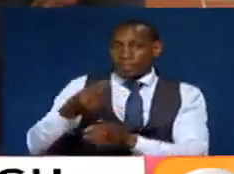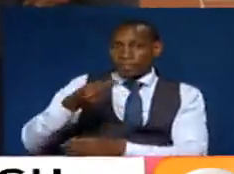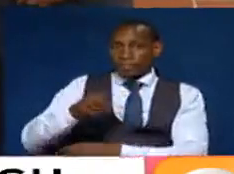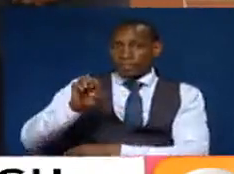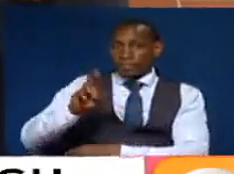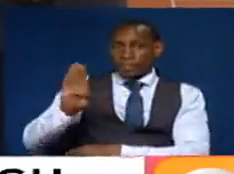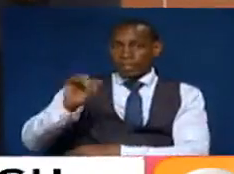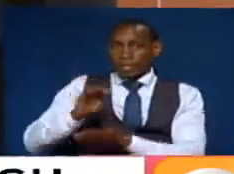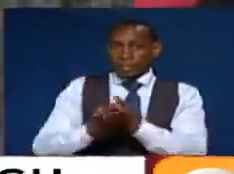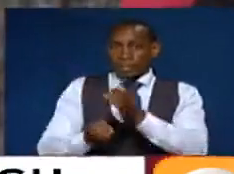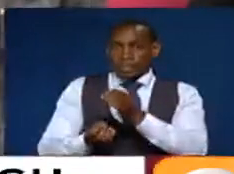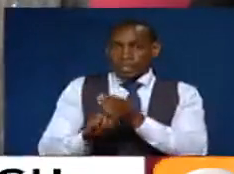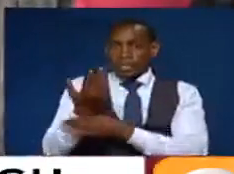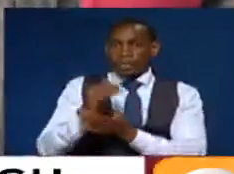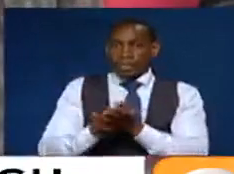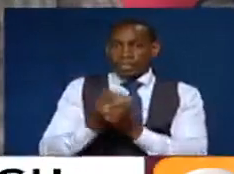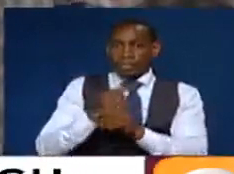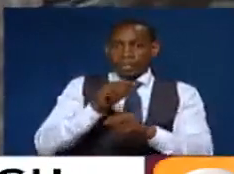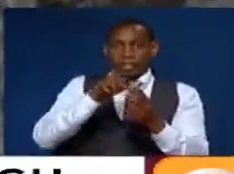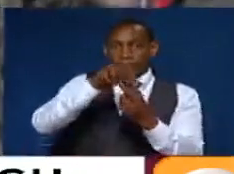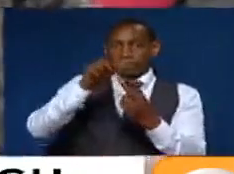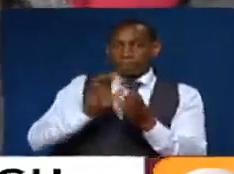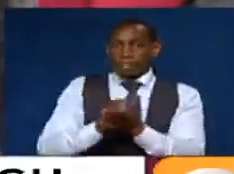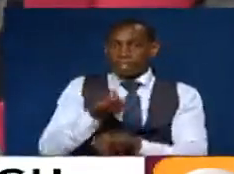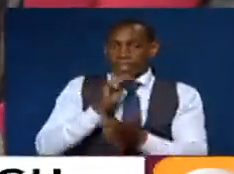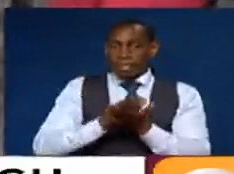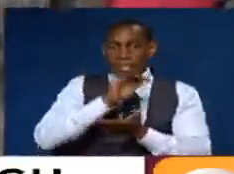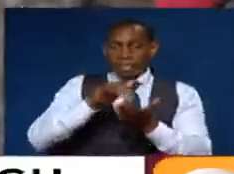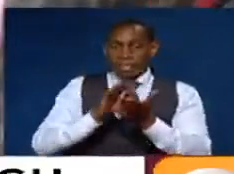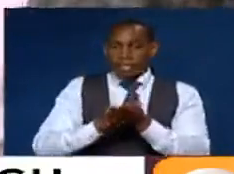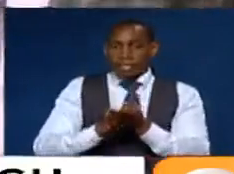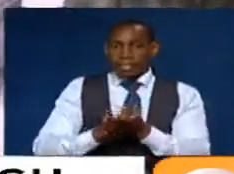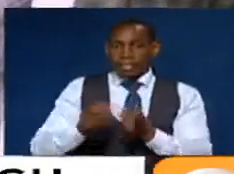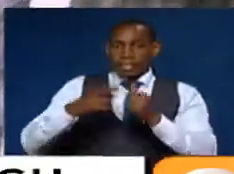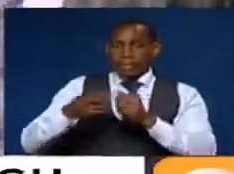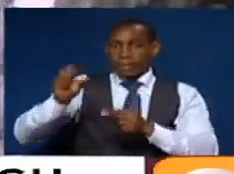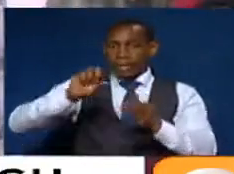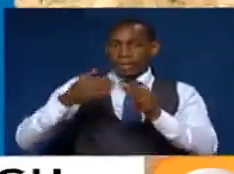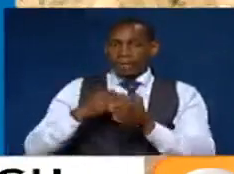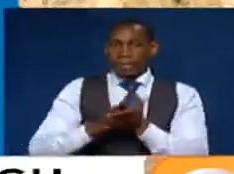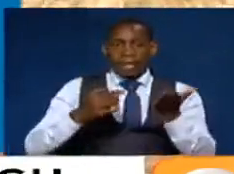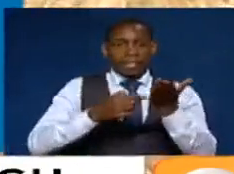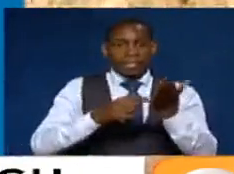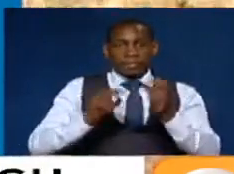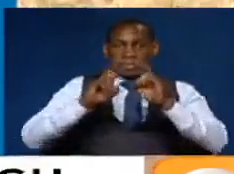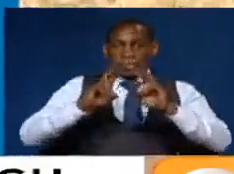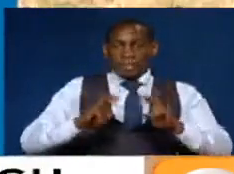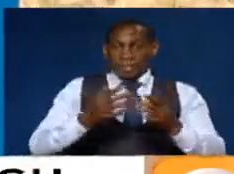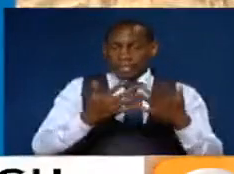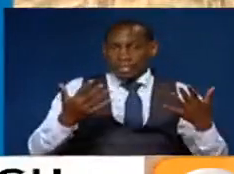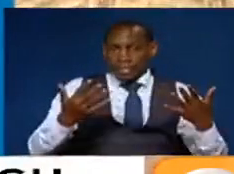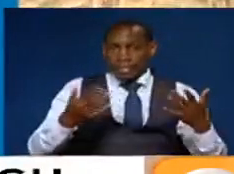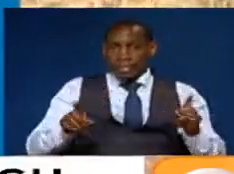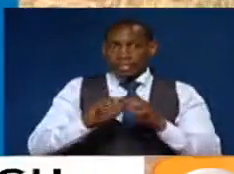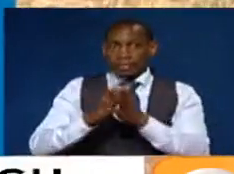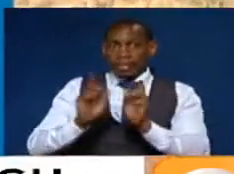plants as alternative forms of medicine. Now, the center boasts 7 laboratories and state-of-the-art research equipment